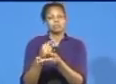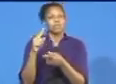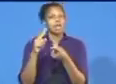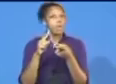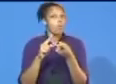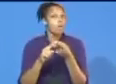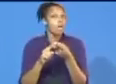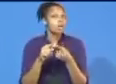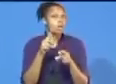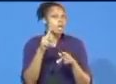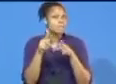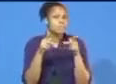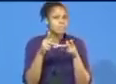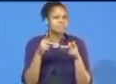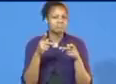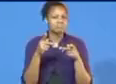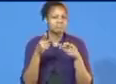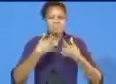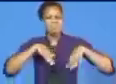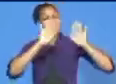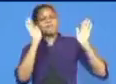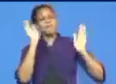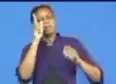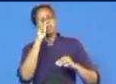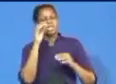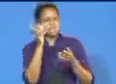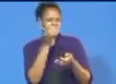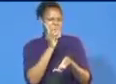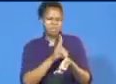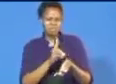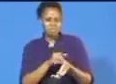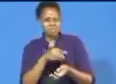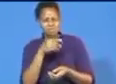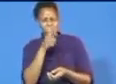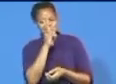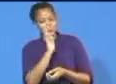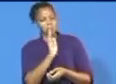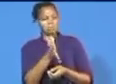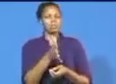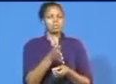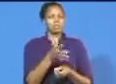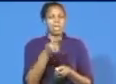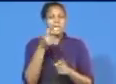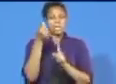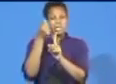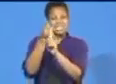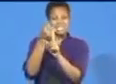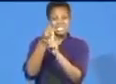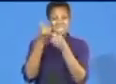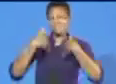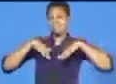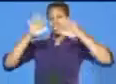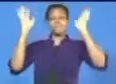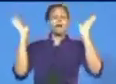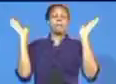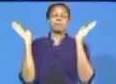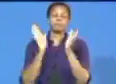when folk gave you up, and when the doctors give you up, and when you give up on